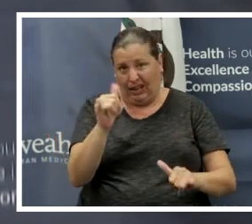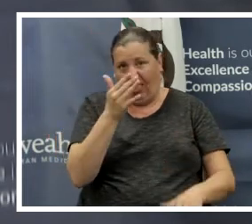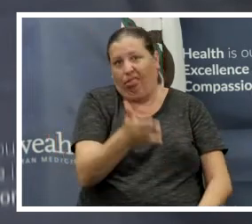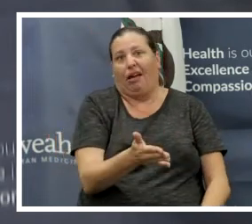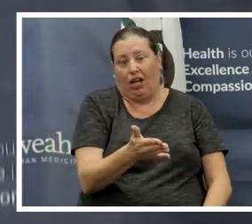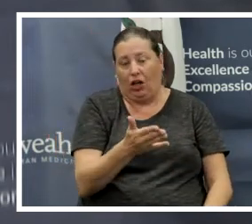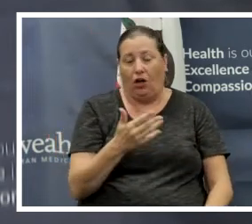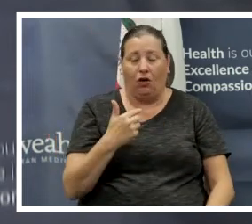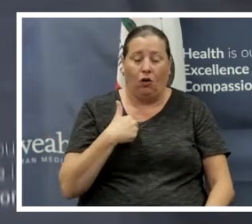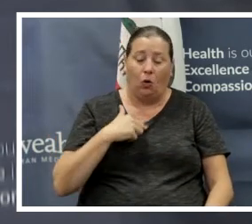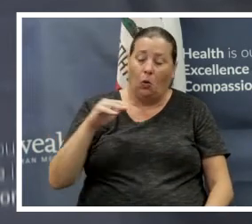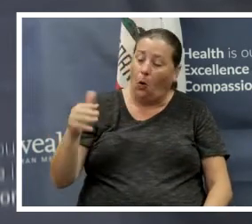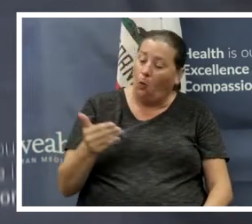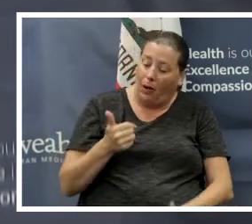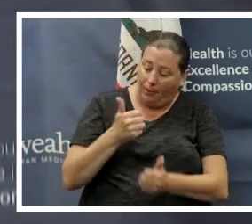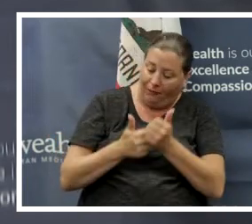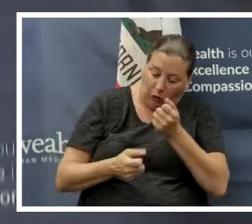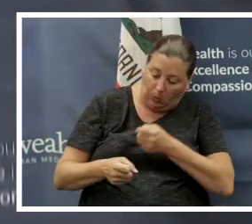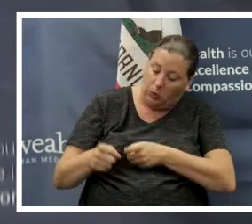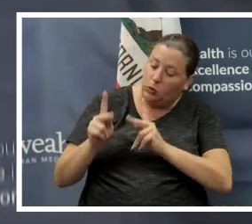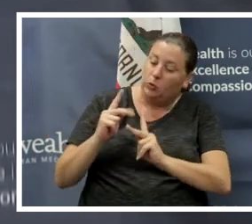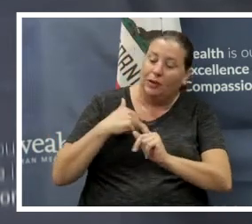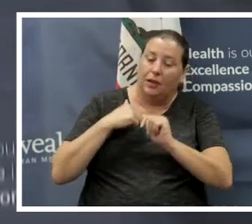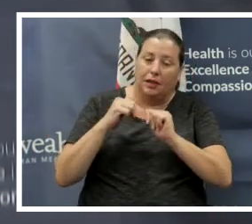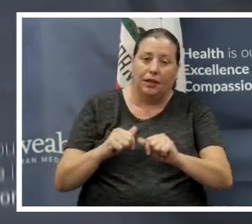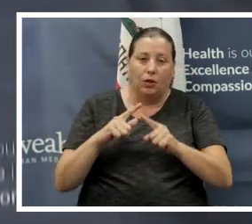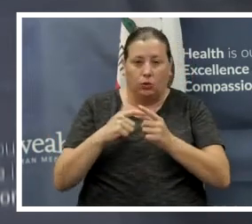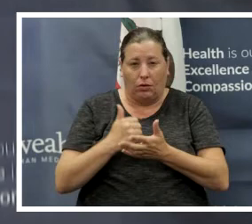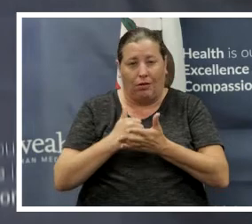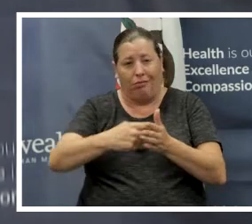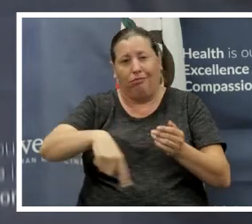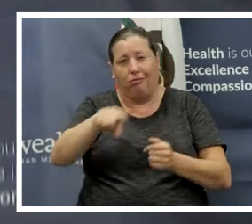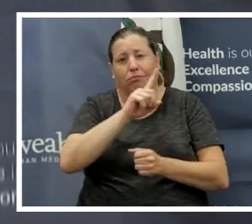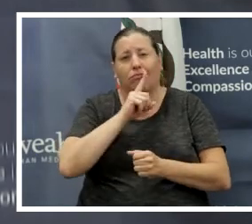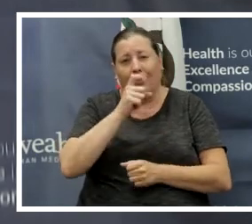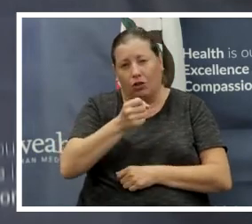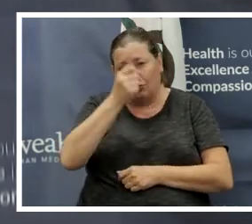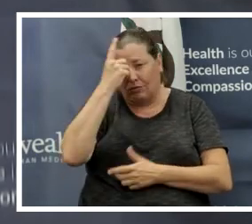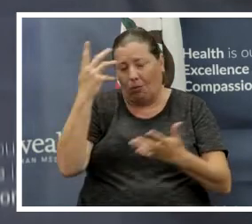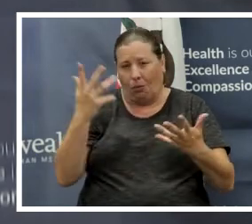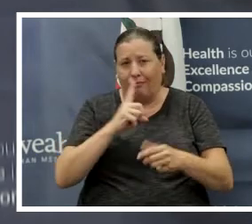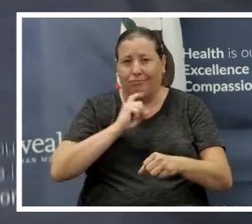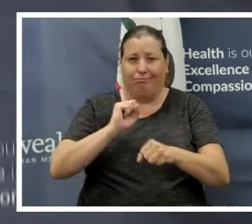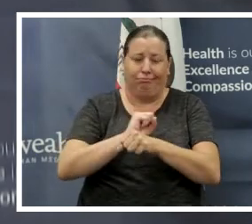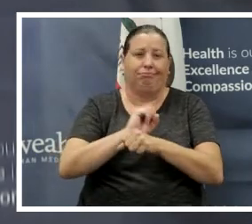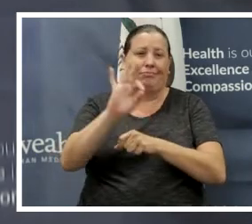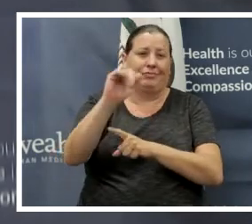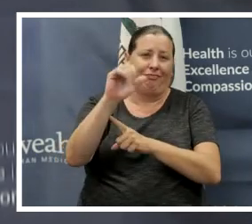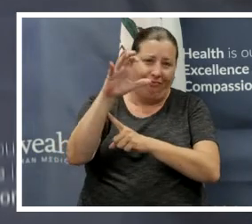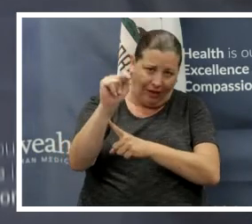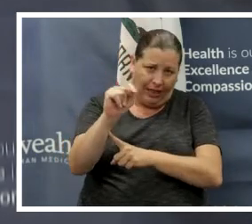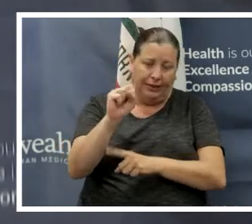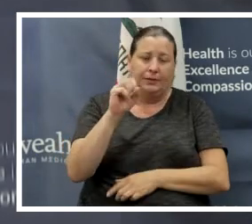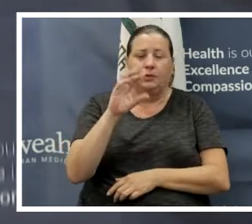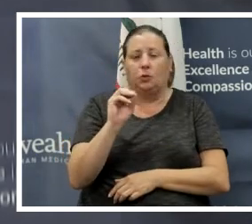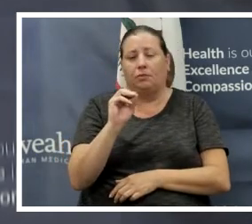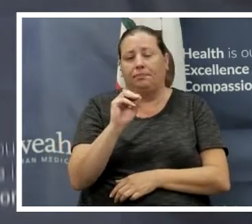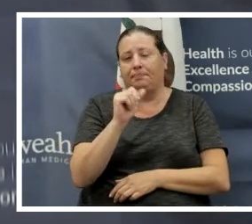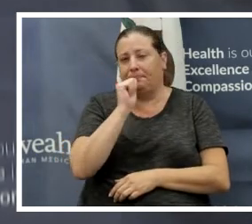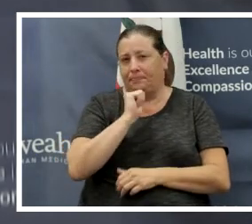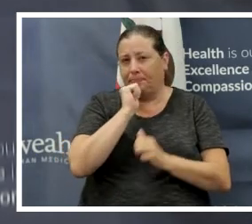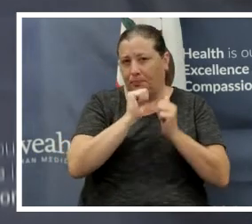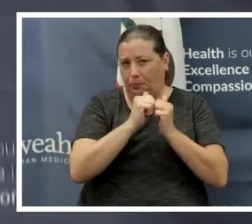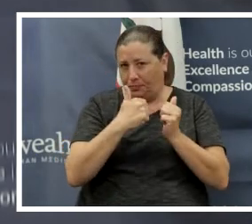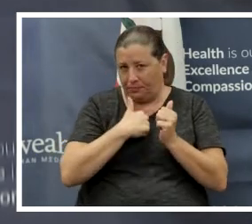every opportunity I can to help people really understand what the facts are. So indulge me for a moment here.